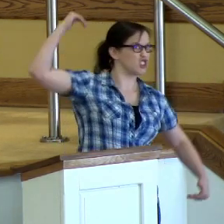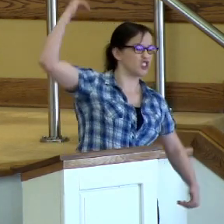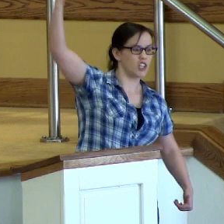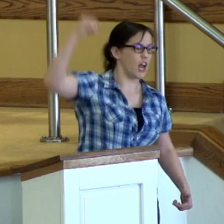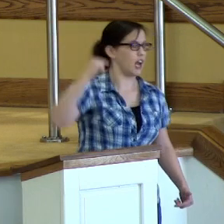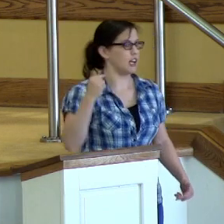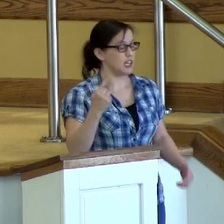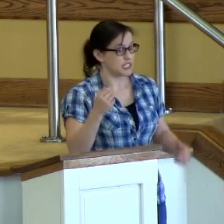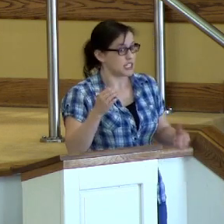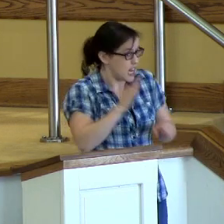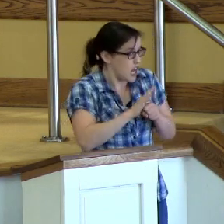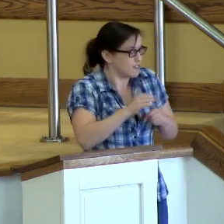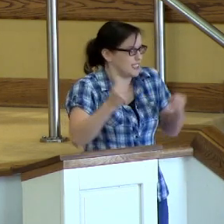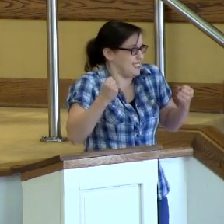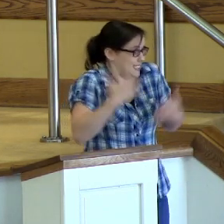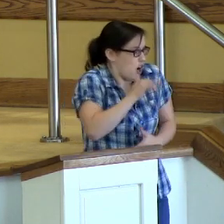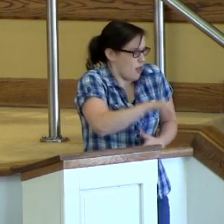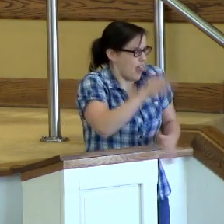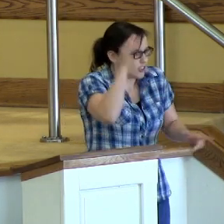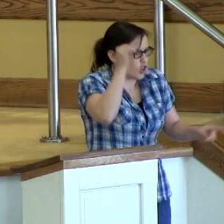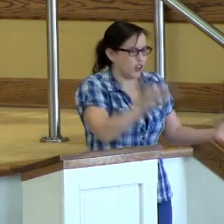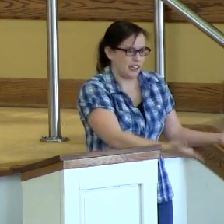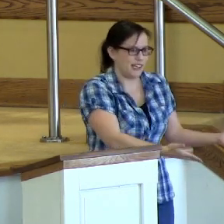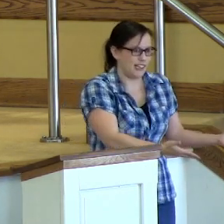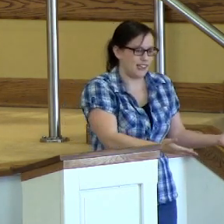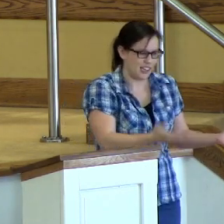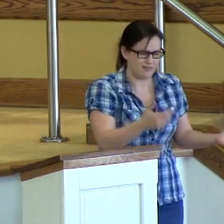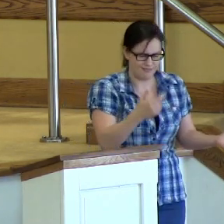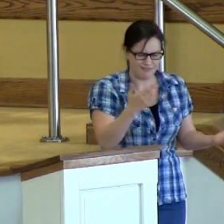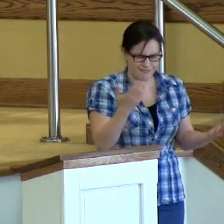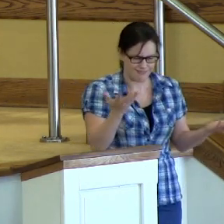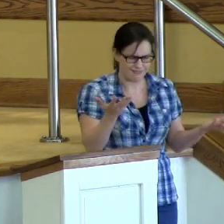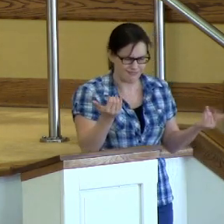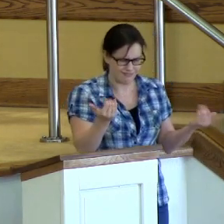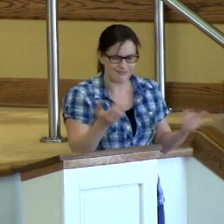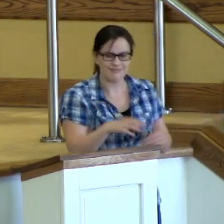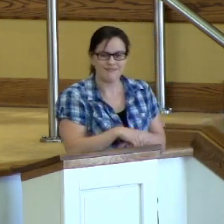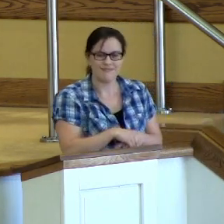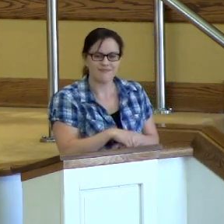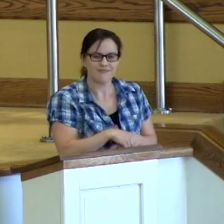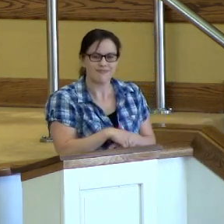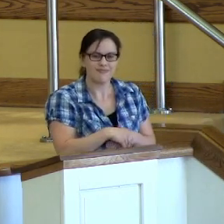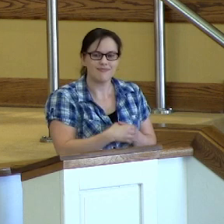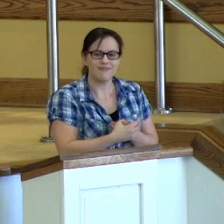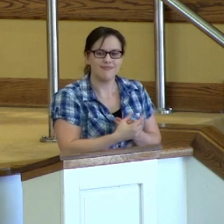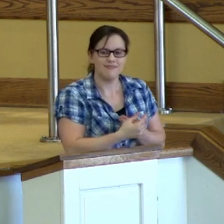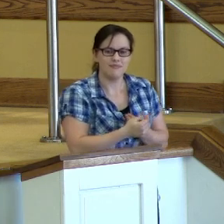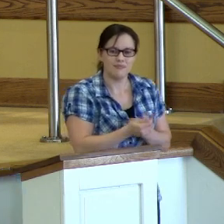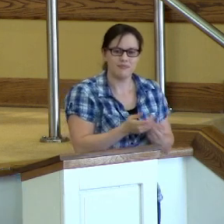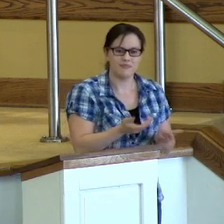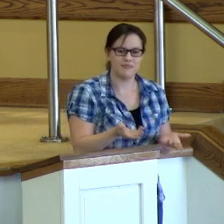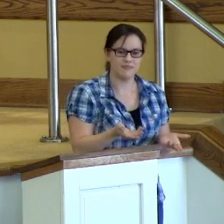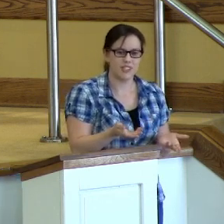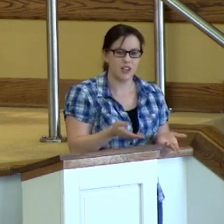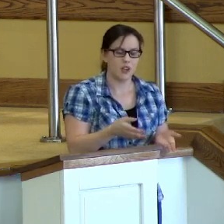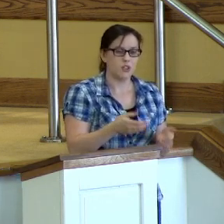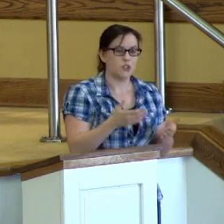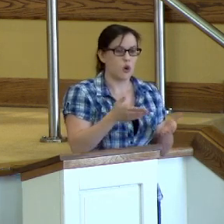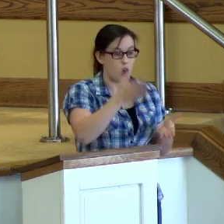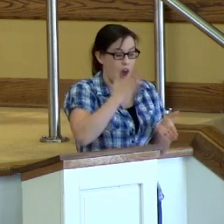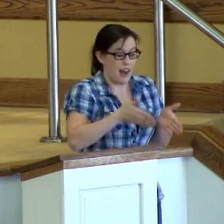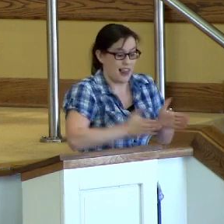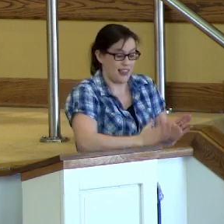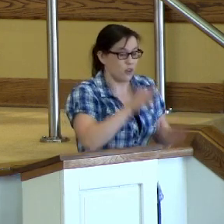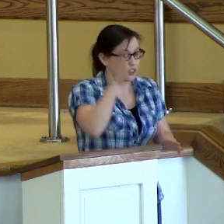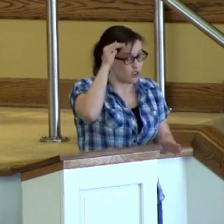is not going anywhere else. And so God allowed that donkey, that ass, to go ahead and talk. And